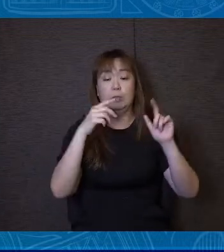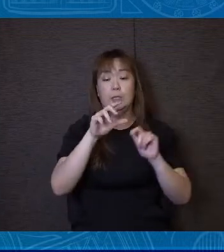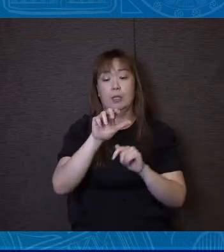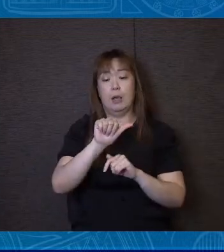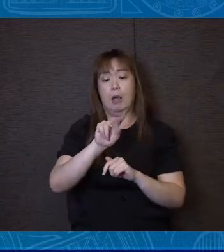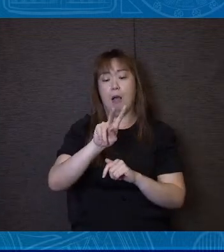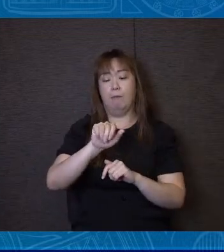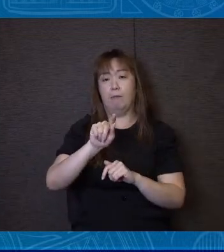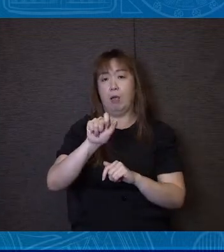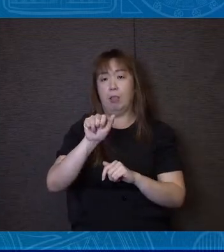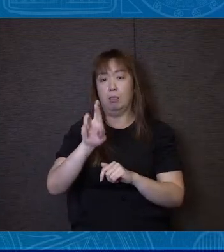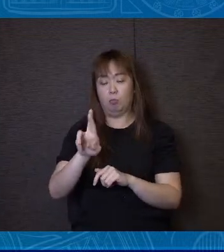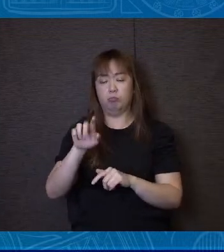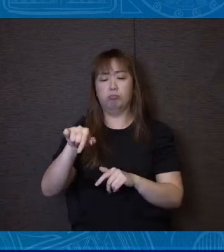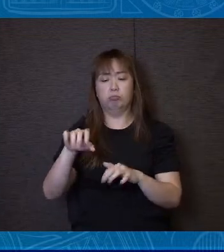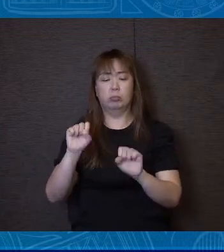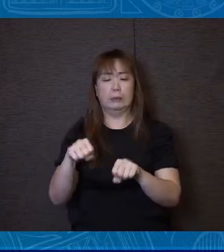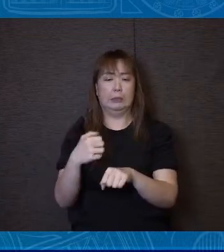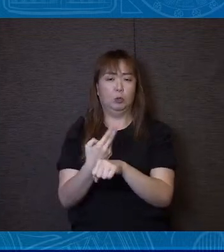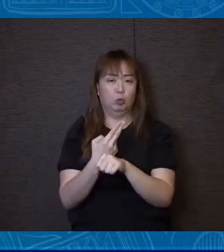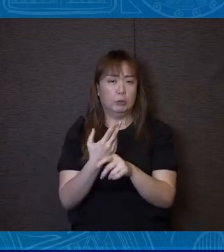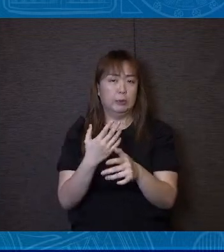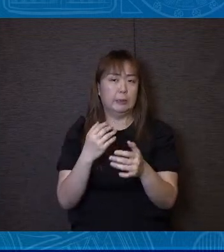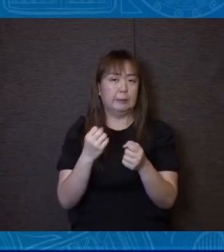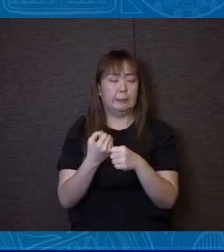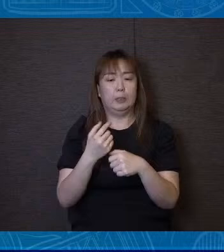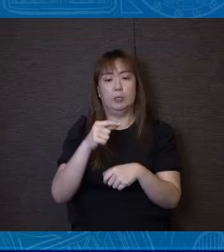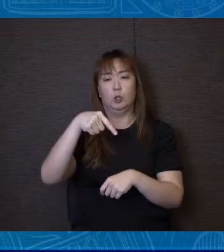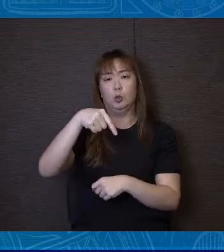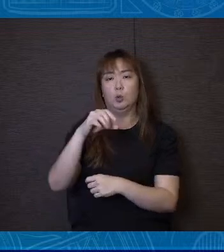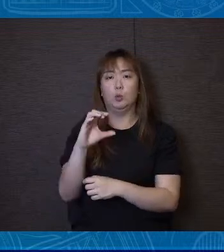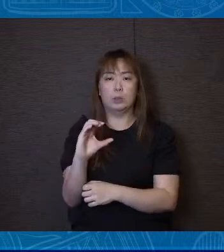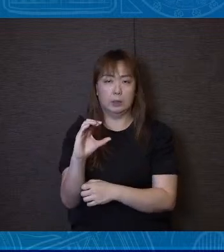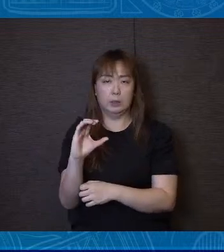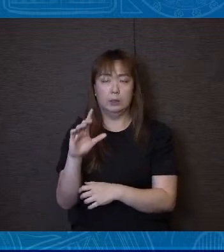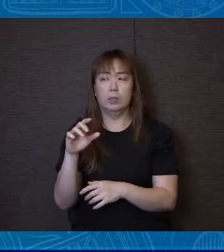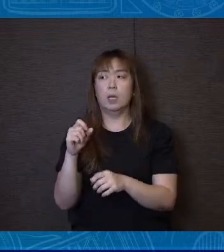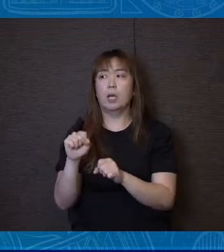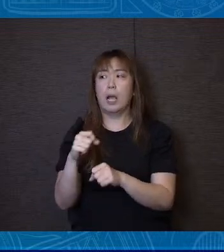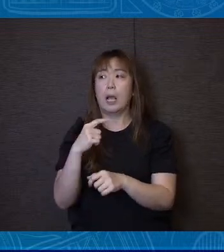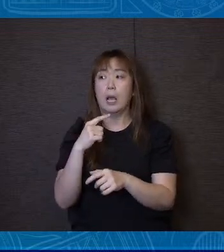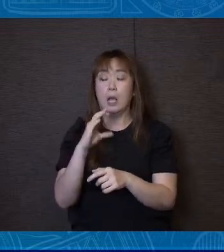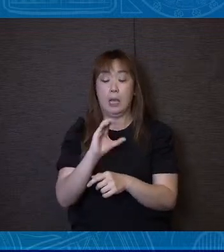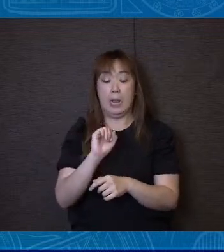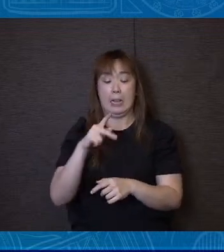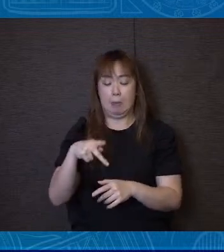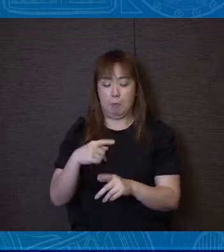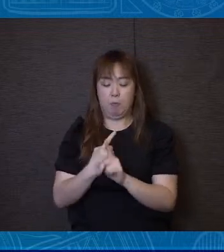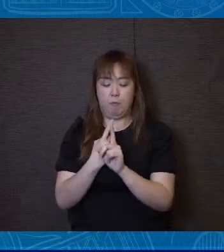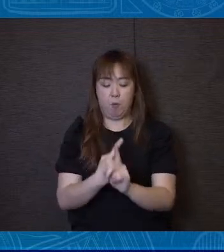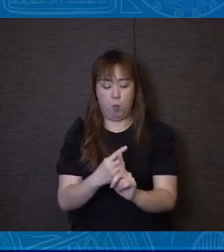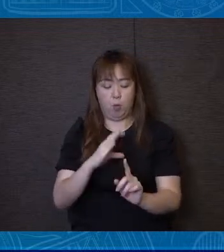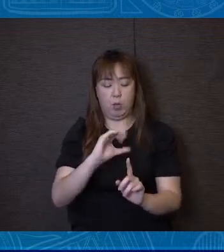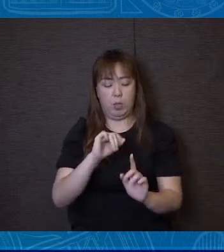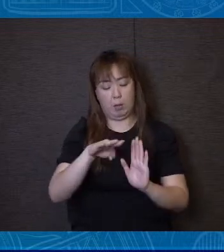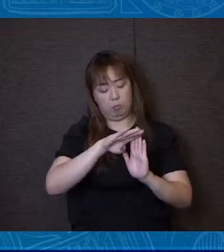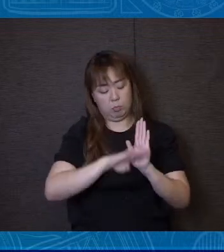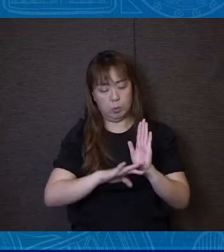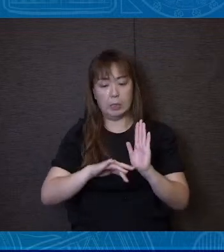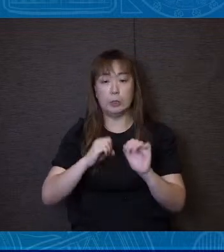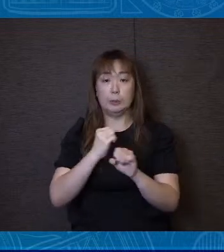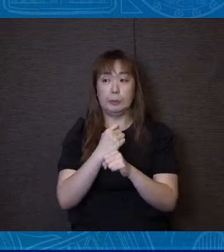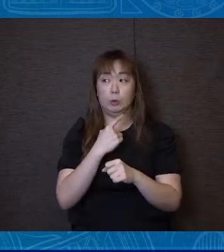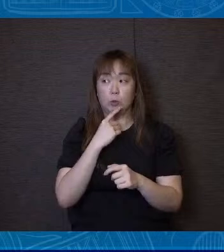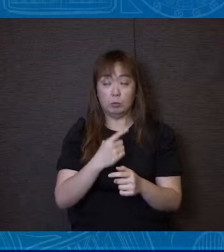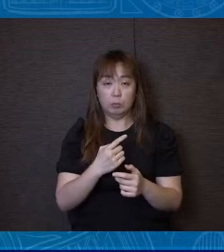it is very useful for things like quality assurance, quality control of, say, CAP, to make sure that we didn't make a mistake as humans and that it alerts us. But